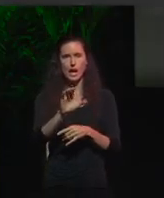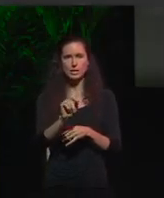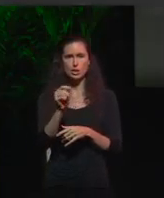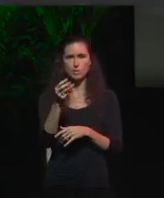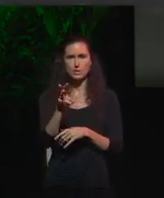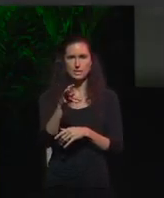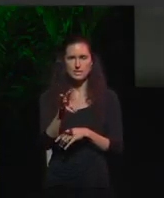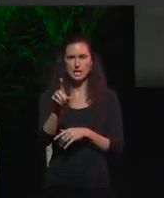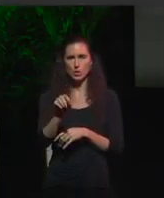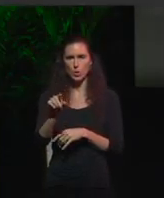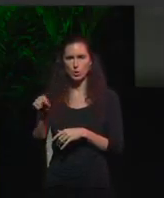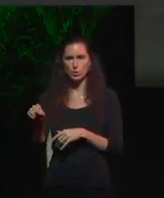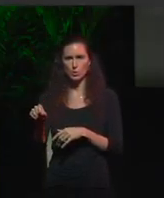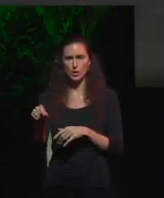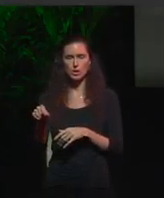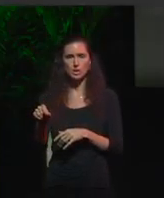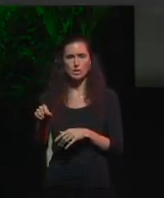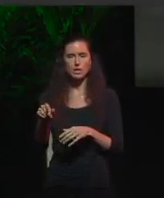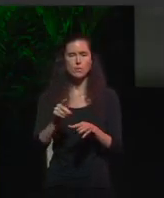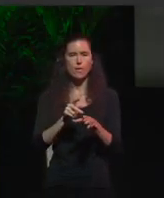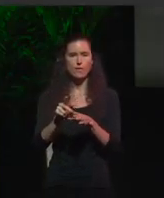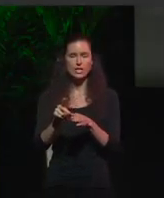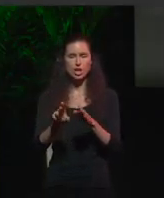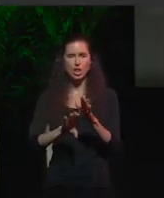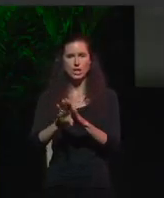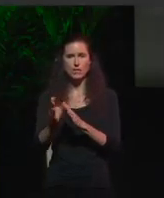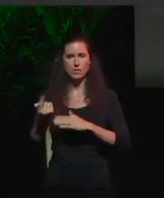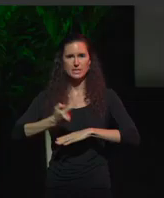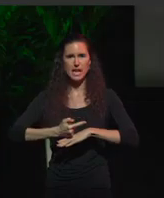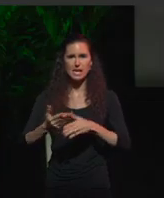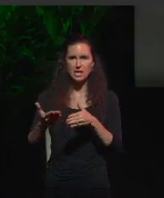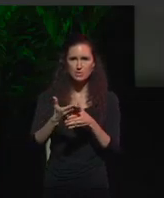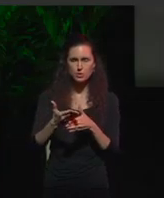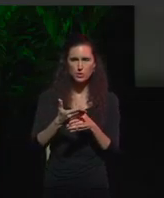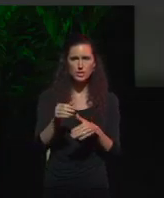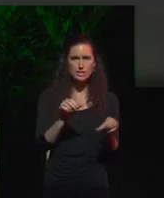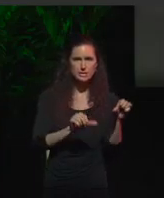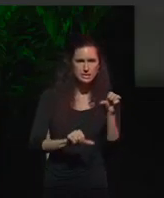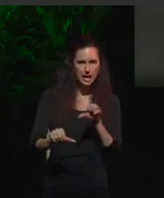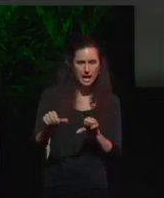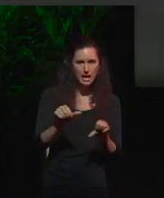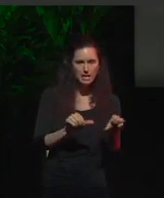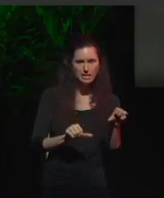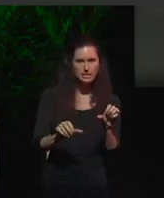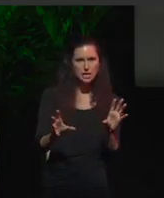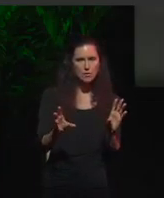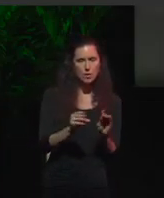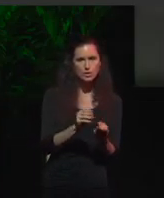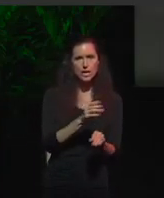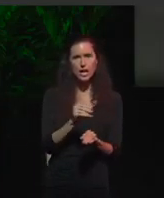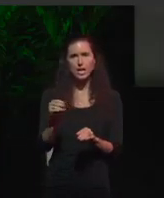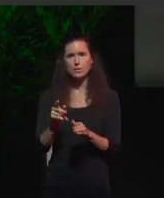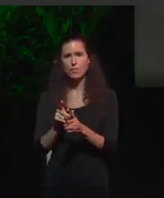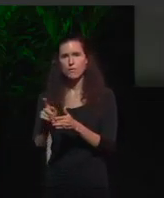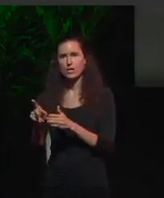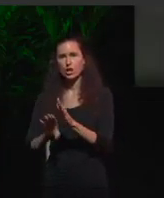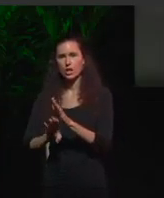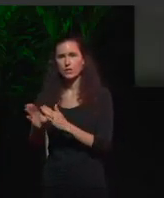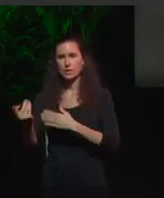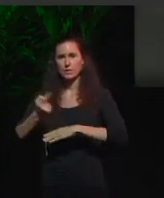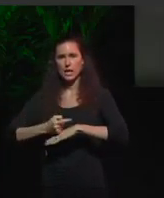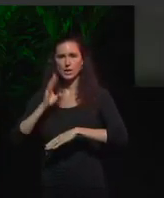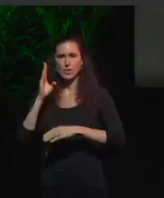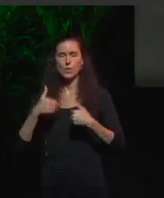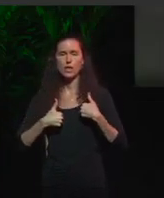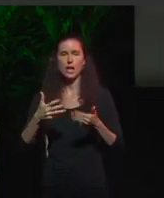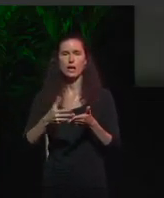October 16th, 2020, Professional Development Day. And in between Science Symposium and Professional Development Day, we will also have a Student